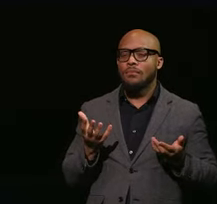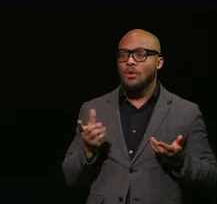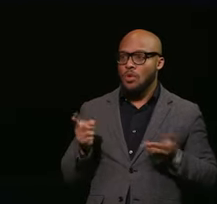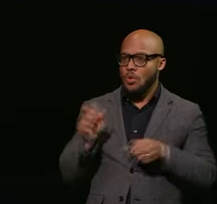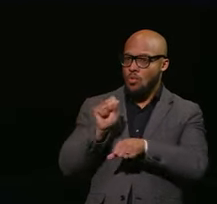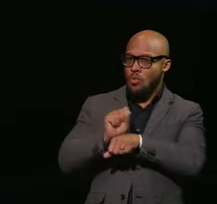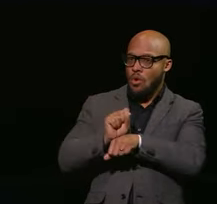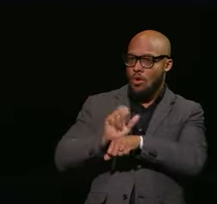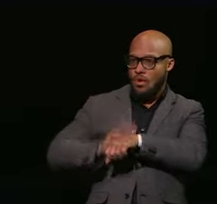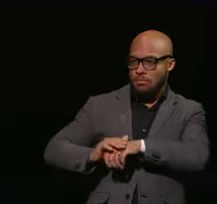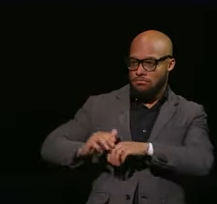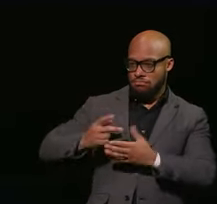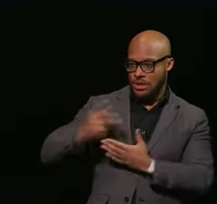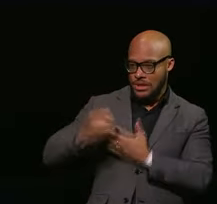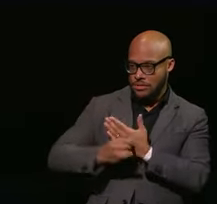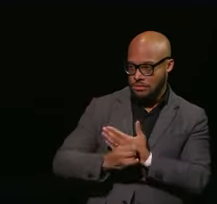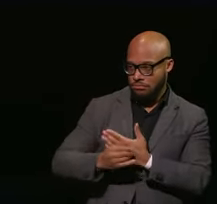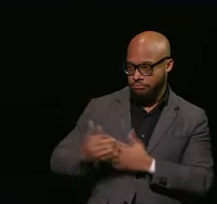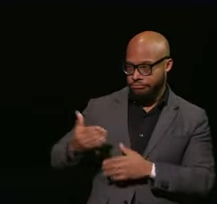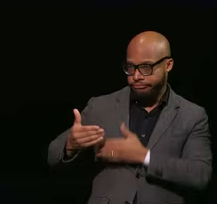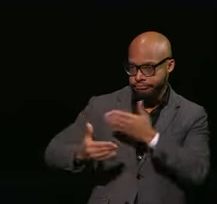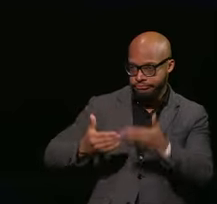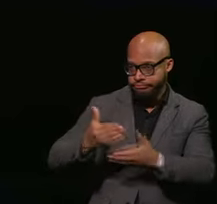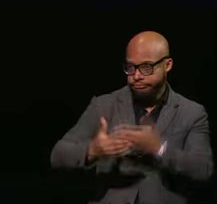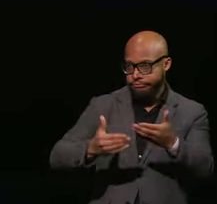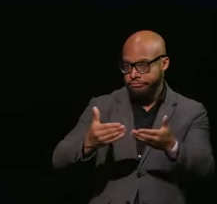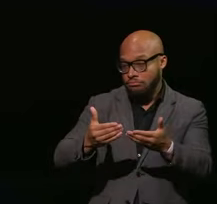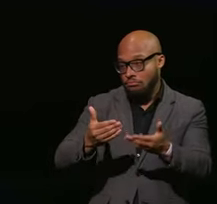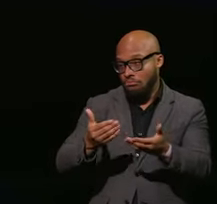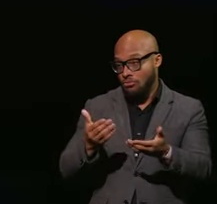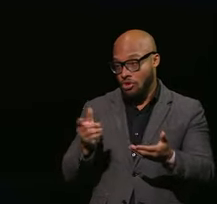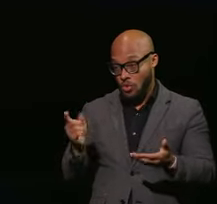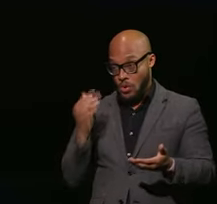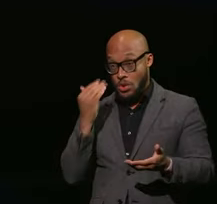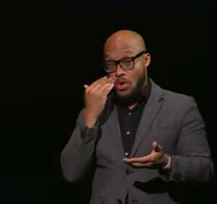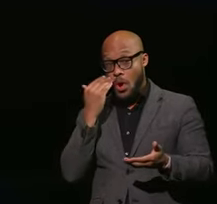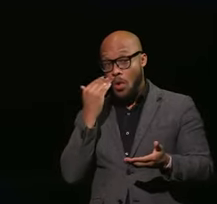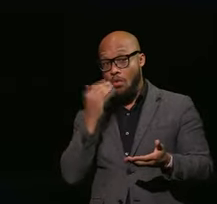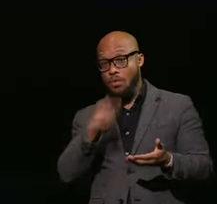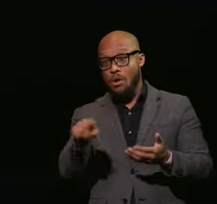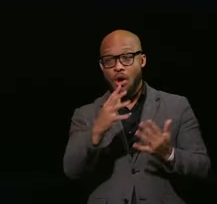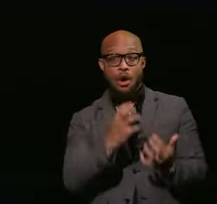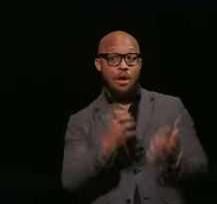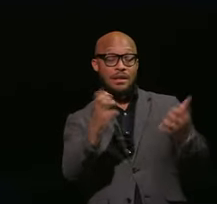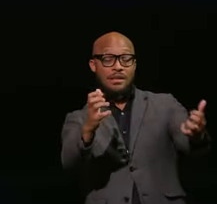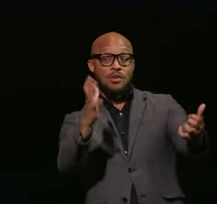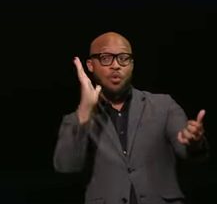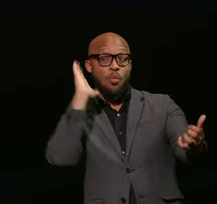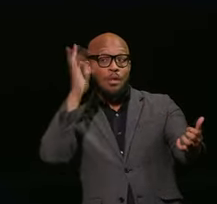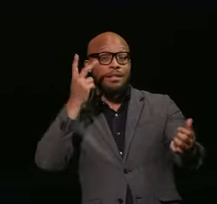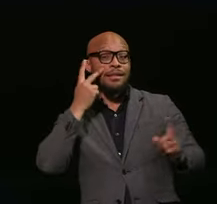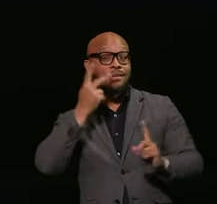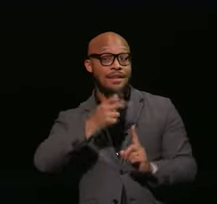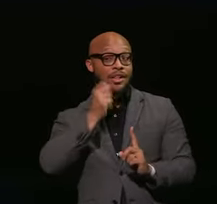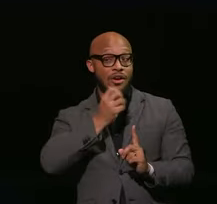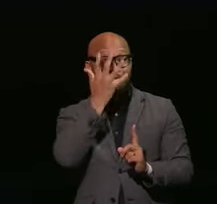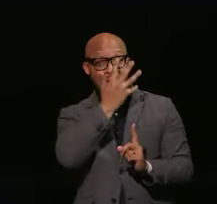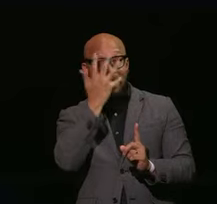working on this project and not know whether your audience would see her face. And I think it is so important